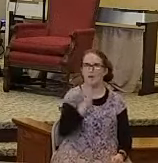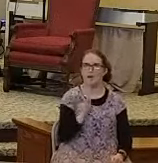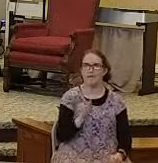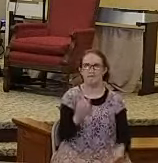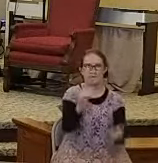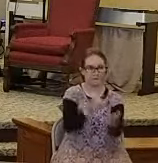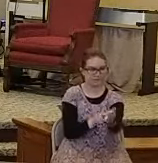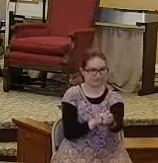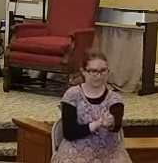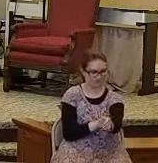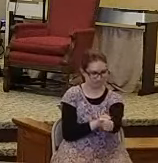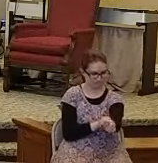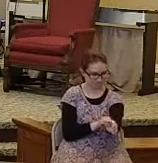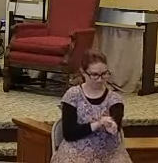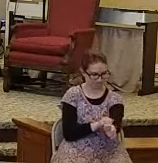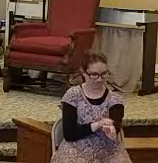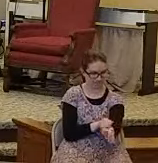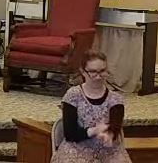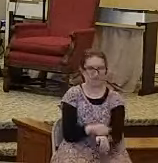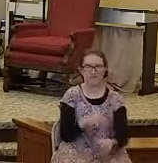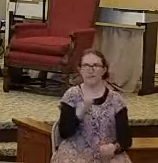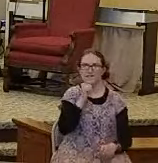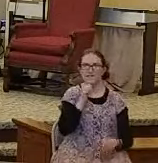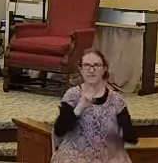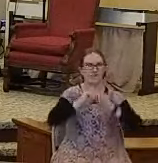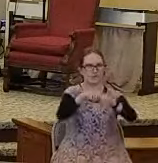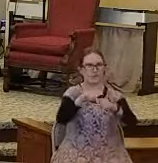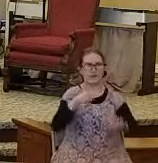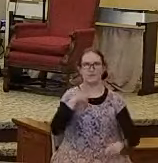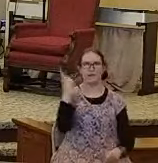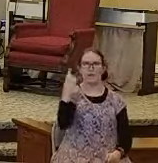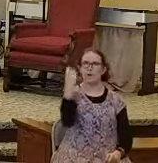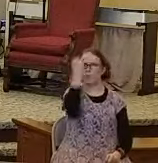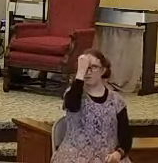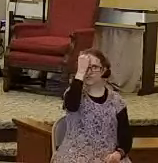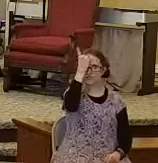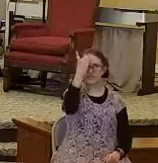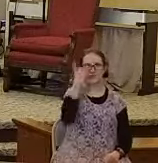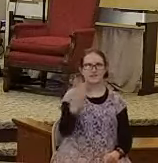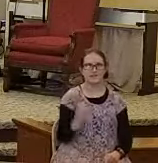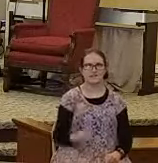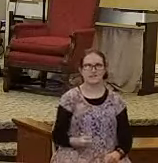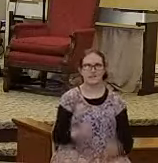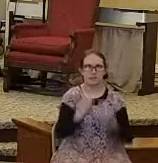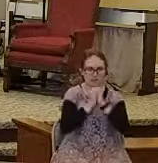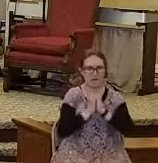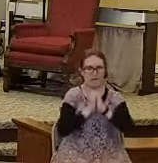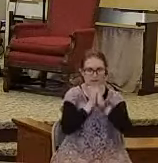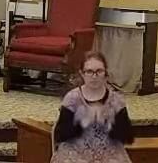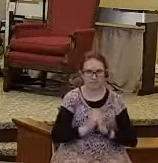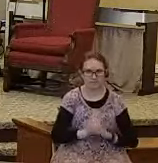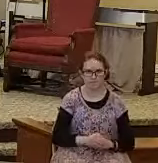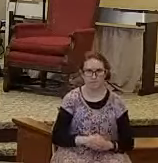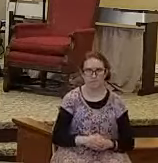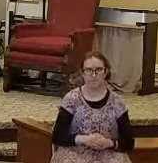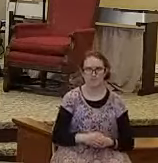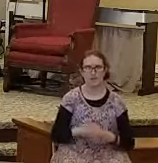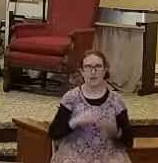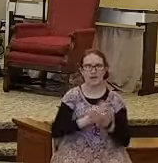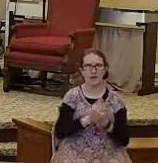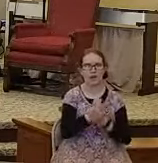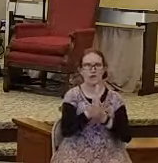there. Amen. Hallelujah. I didn't lean into my own understanding. Amen. Amen. Hallelujah. And I let